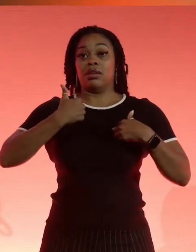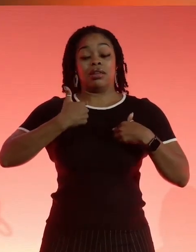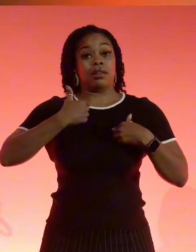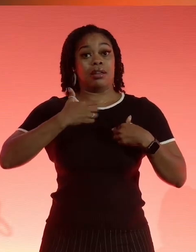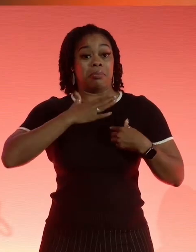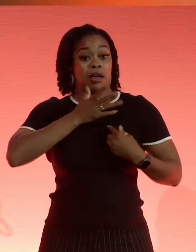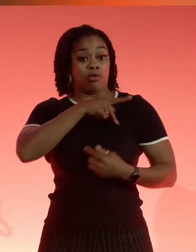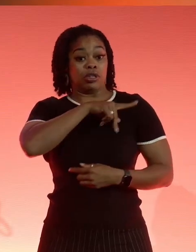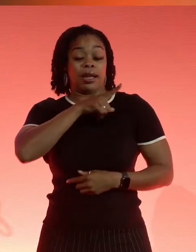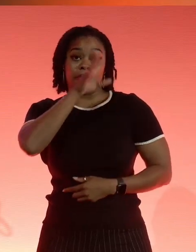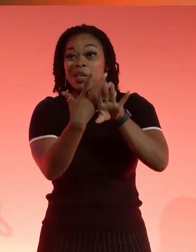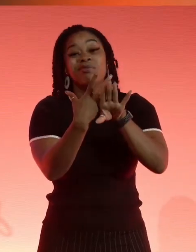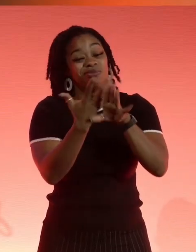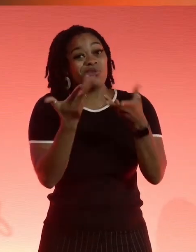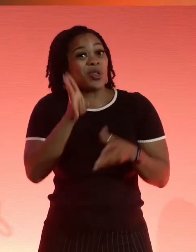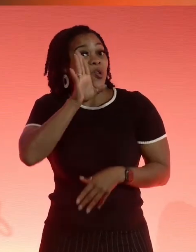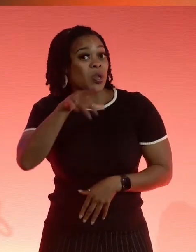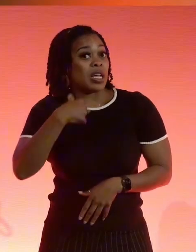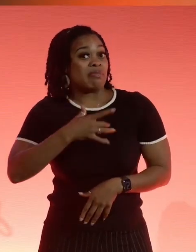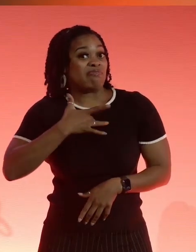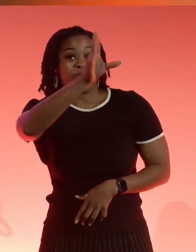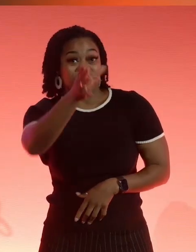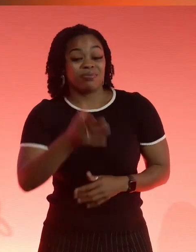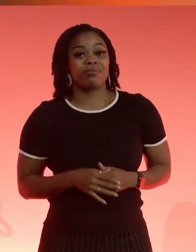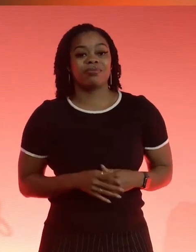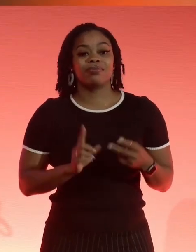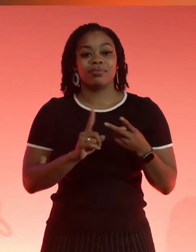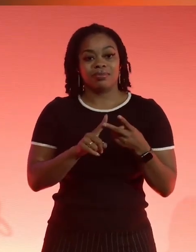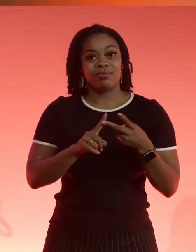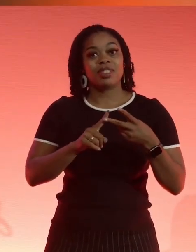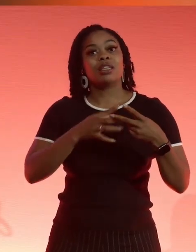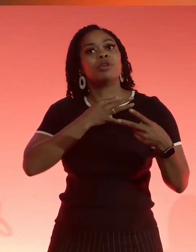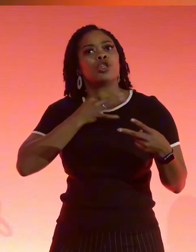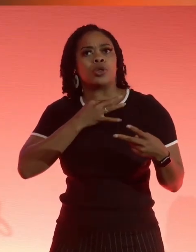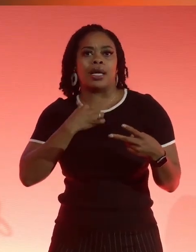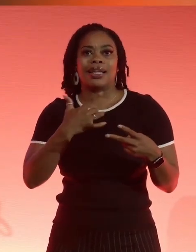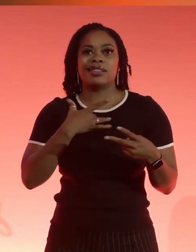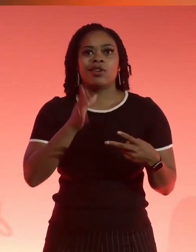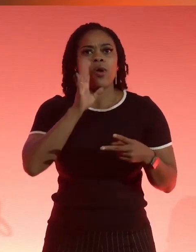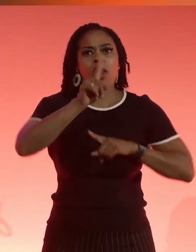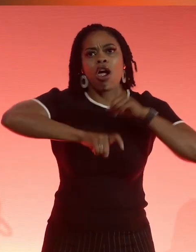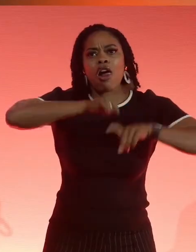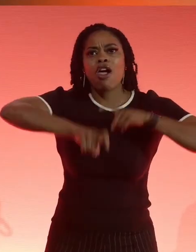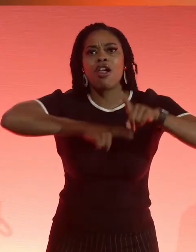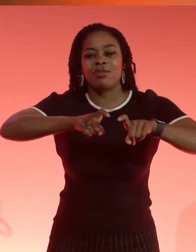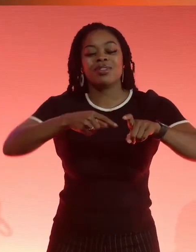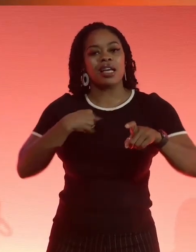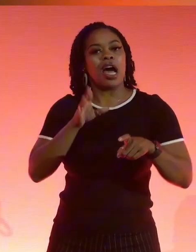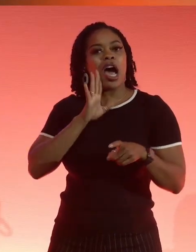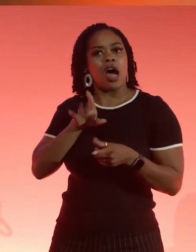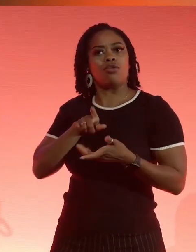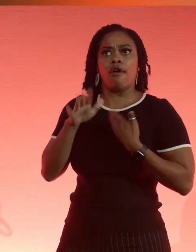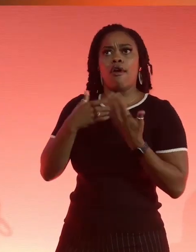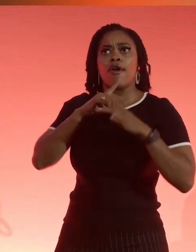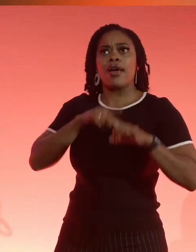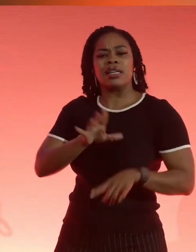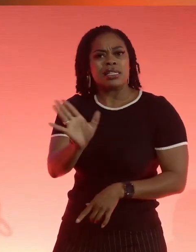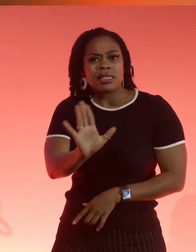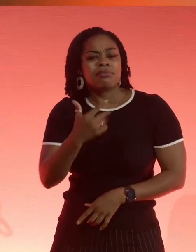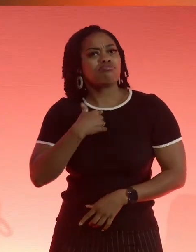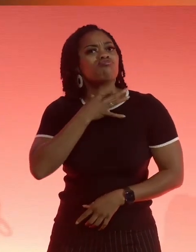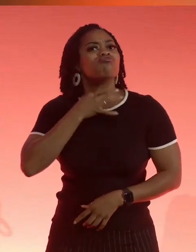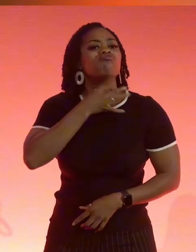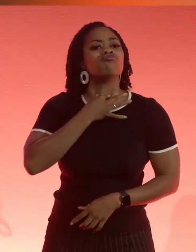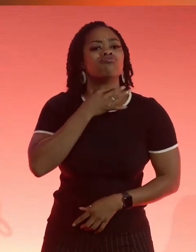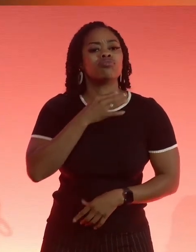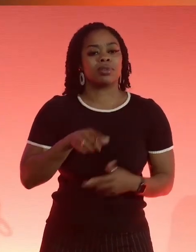has been on a Zoom meeting with me. Be curious. I ask a lot of questions. So I'm not going to write like I have all the answers. And then here's a